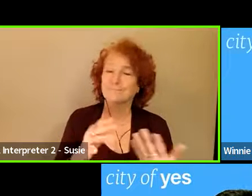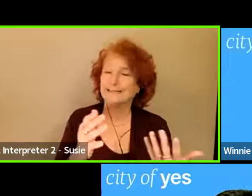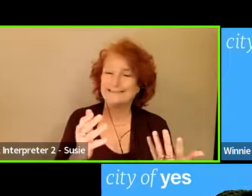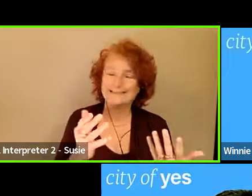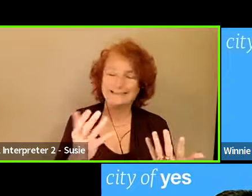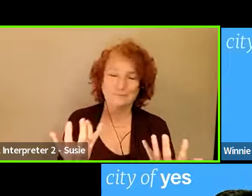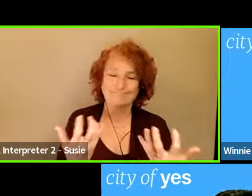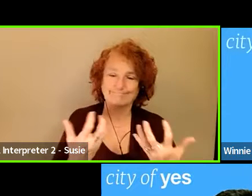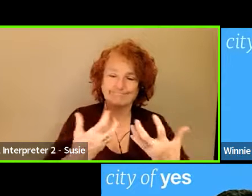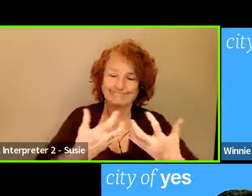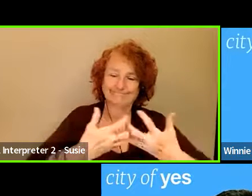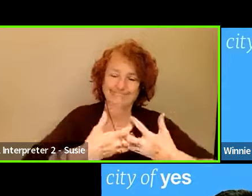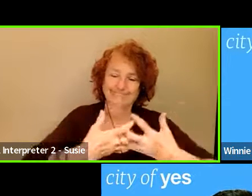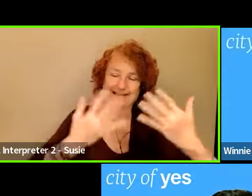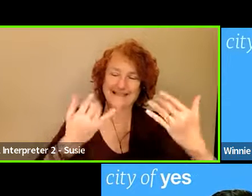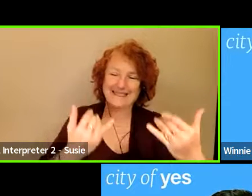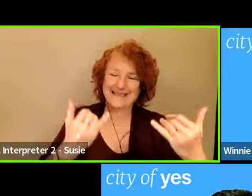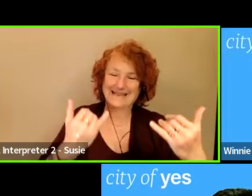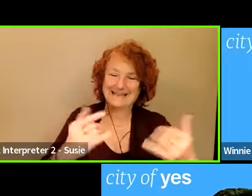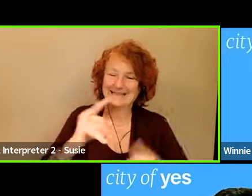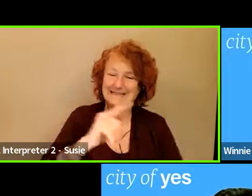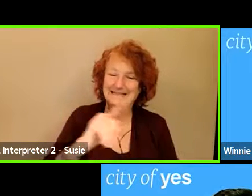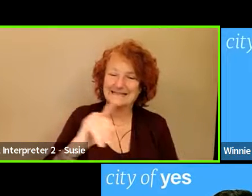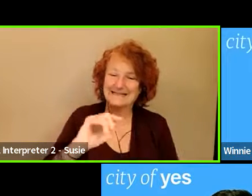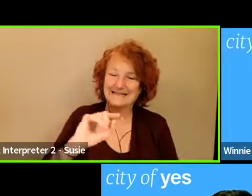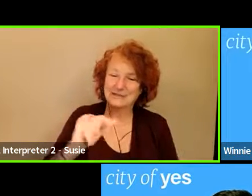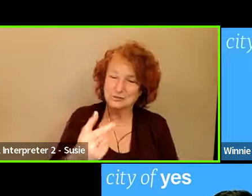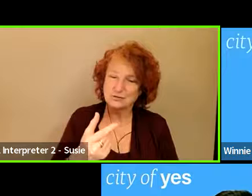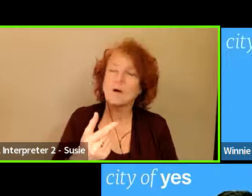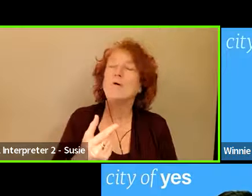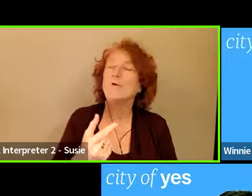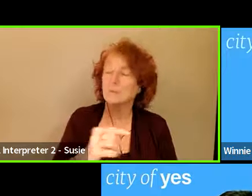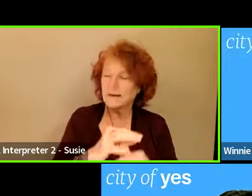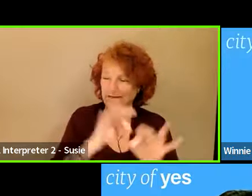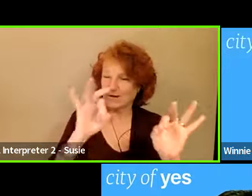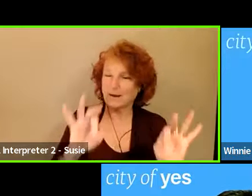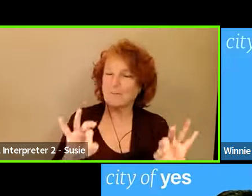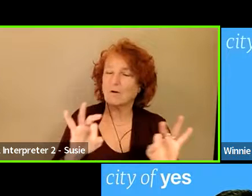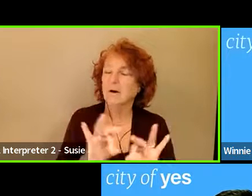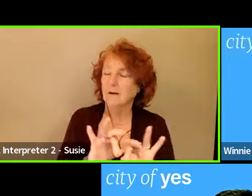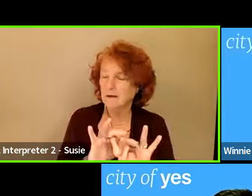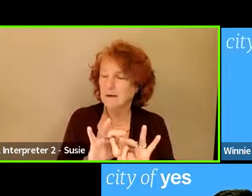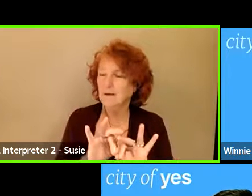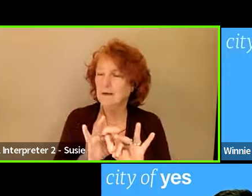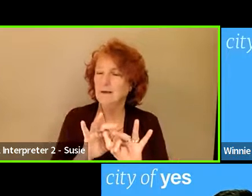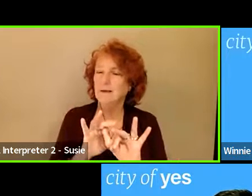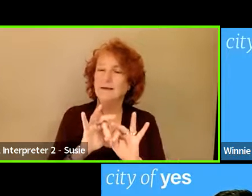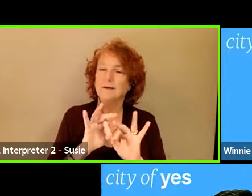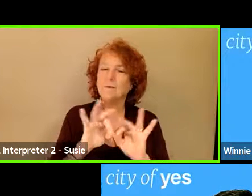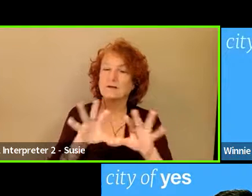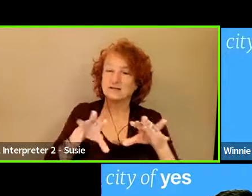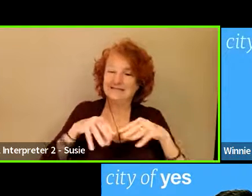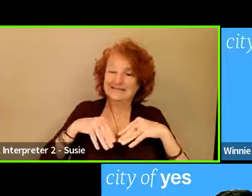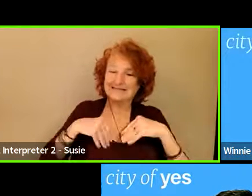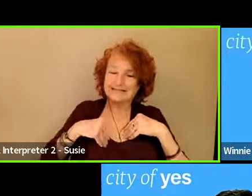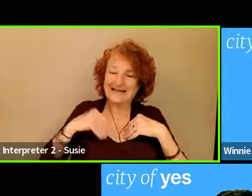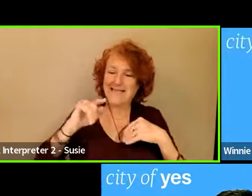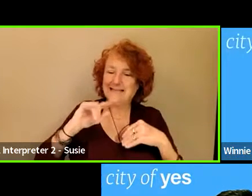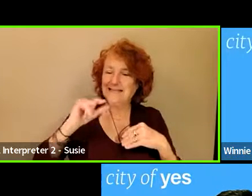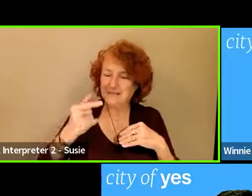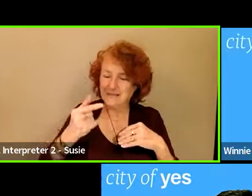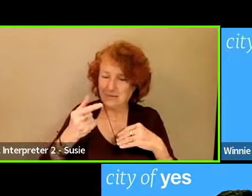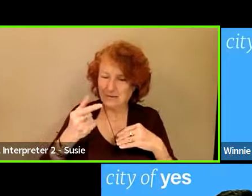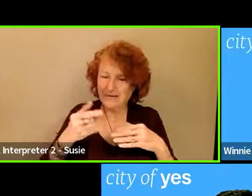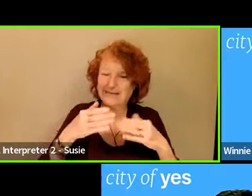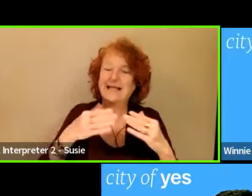clicks into the existing zoning framework. We're just taking the zoning as it is, leaving market rate floor area